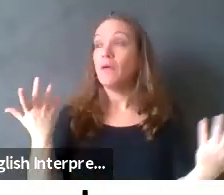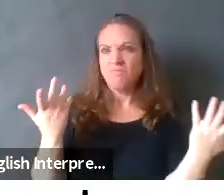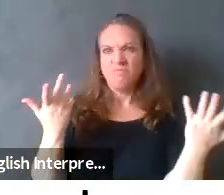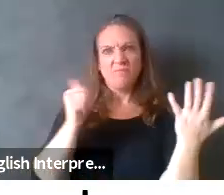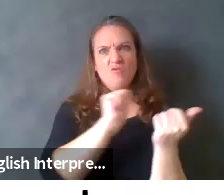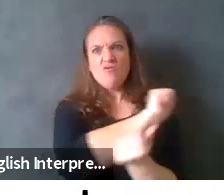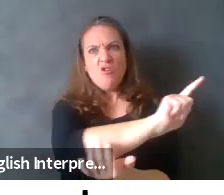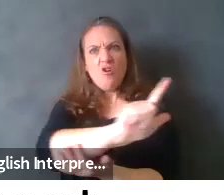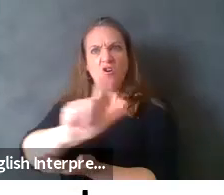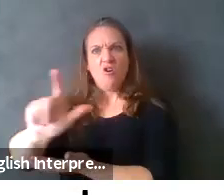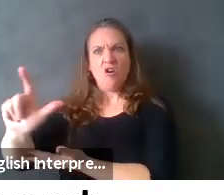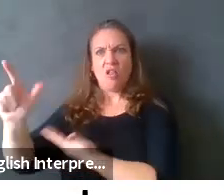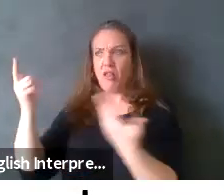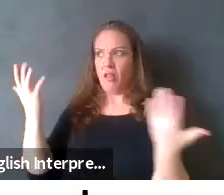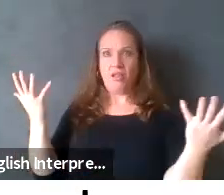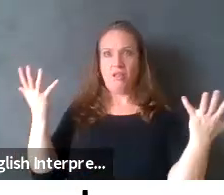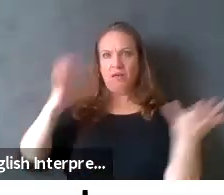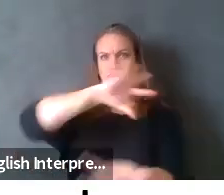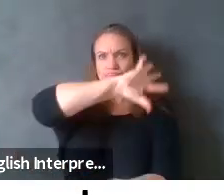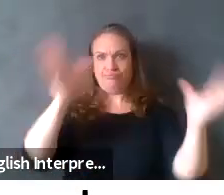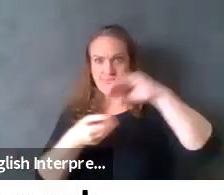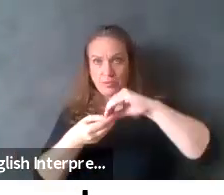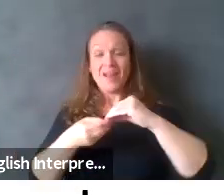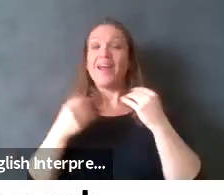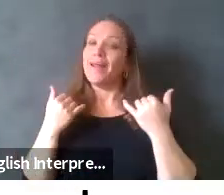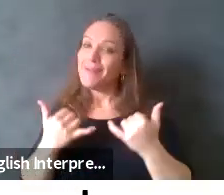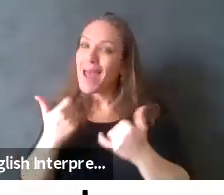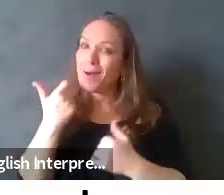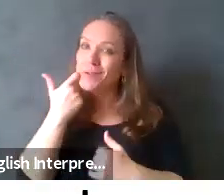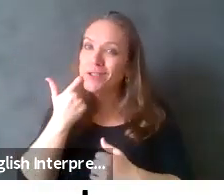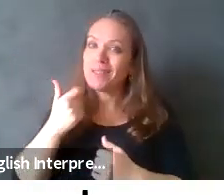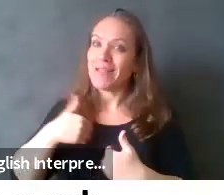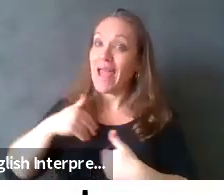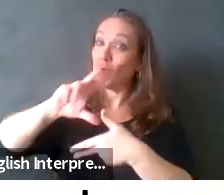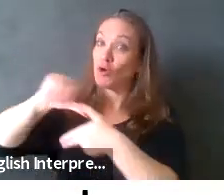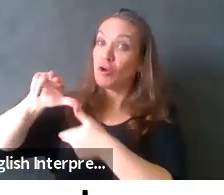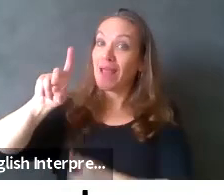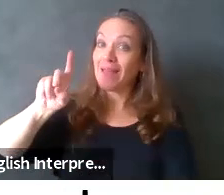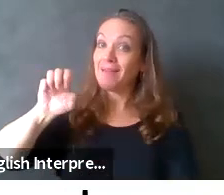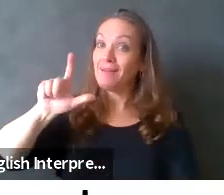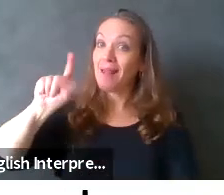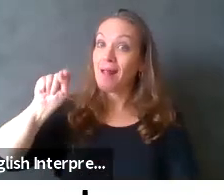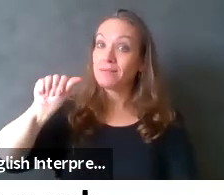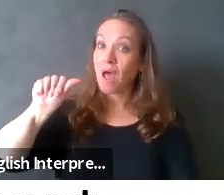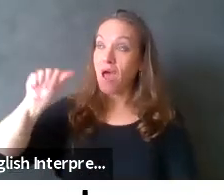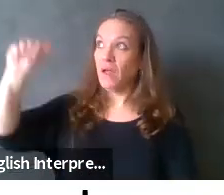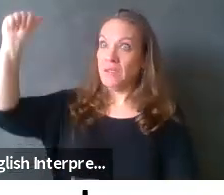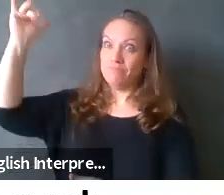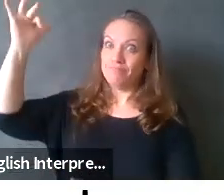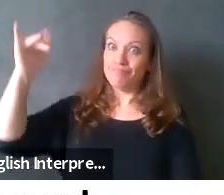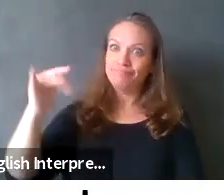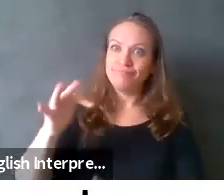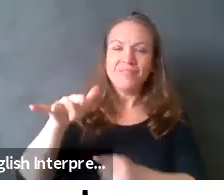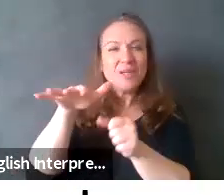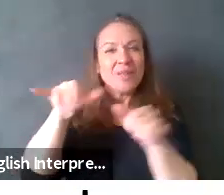arrests. And now we have Hurricane Delta barreling down again into the same area of